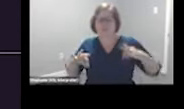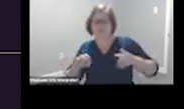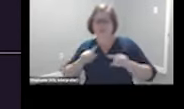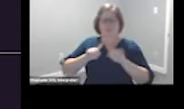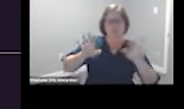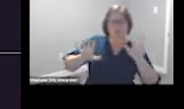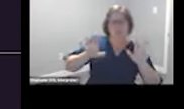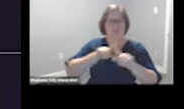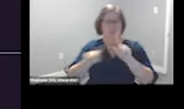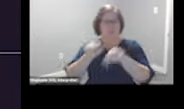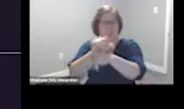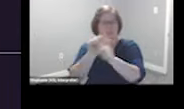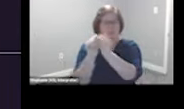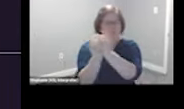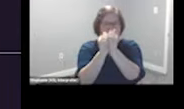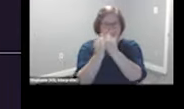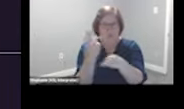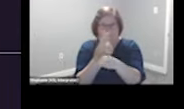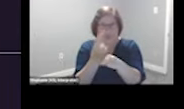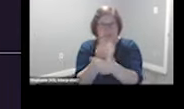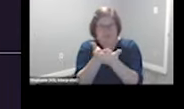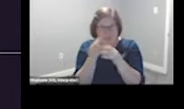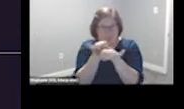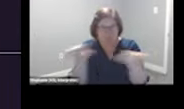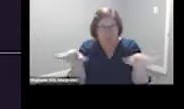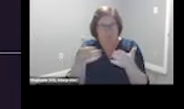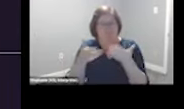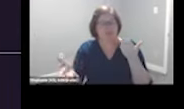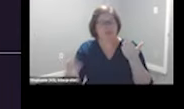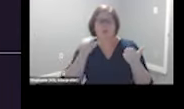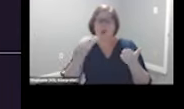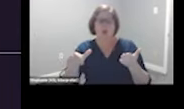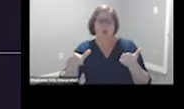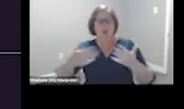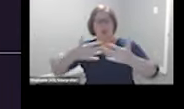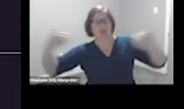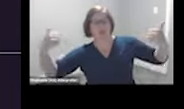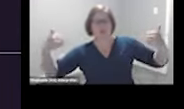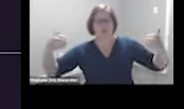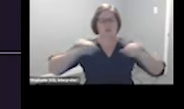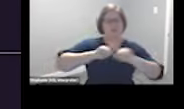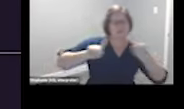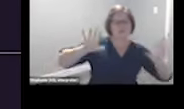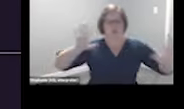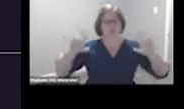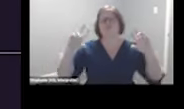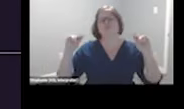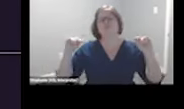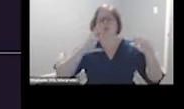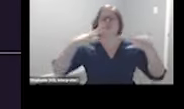of working together, using the same things, not singling anyone out as being different, is actually really powerful. And it does a lot for